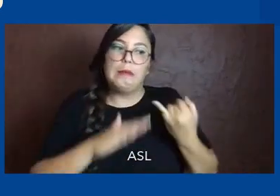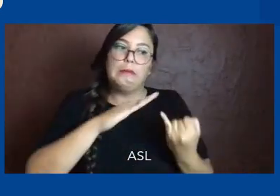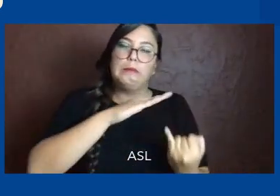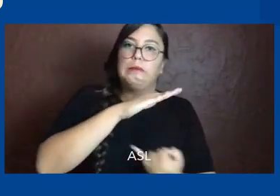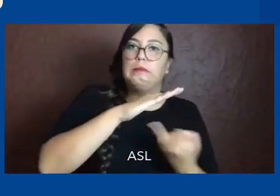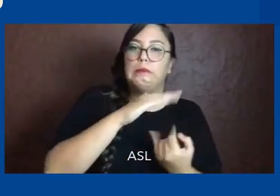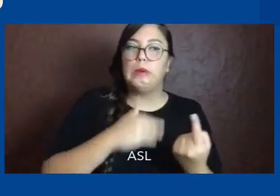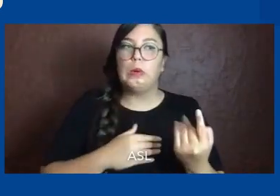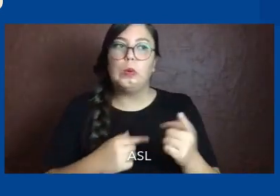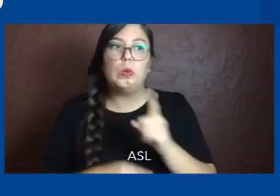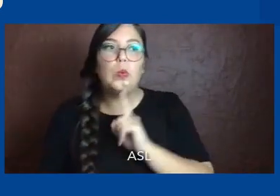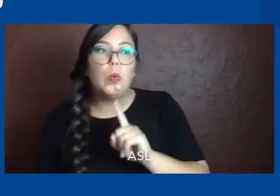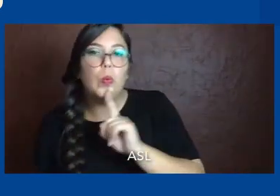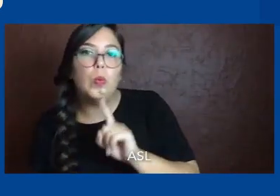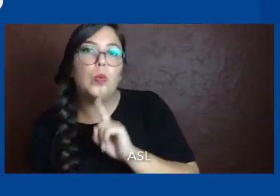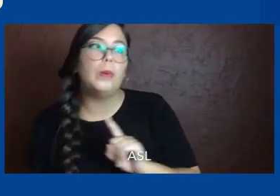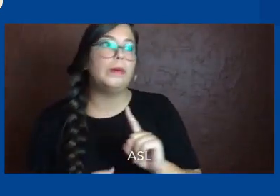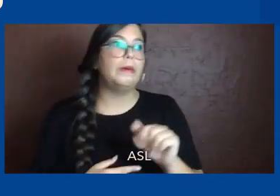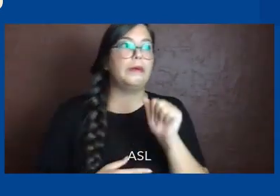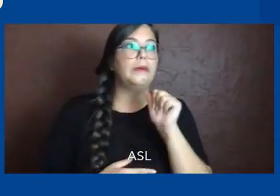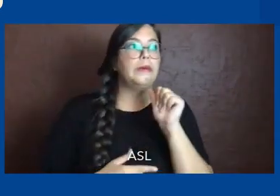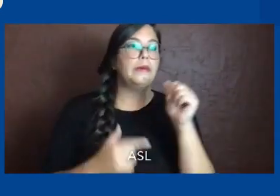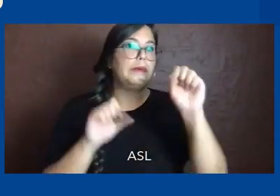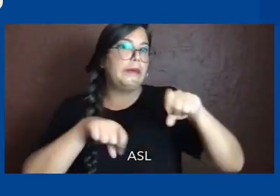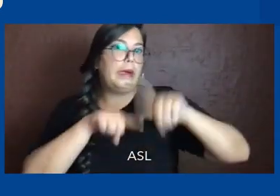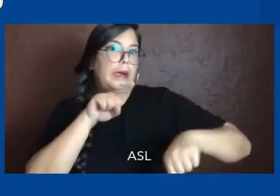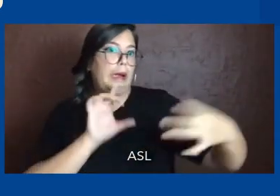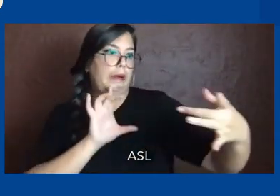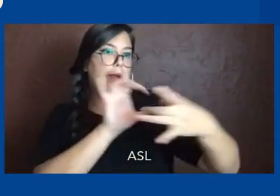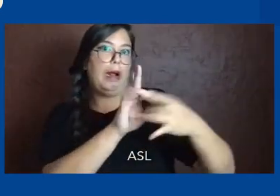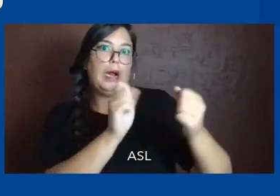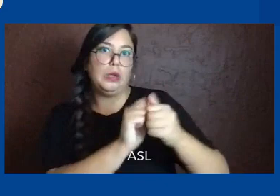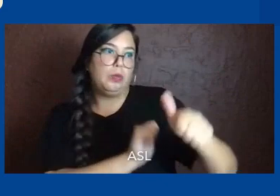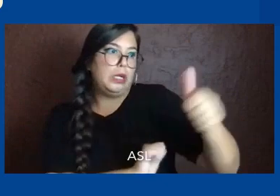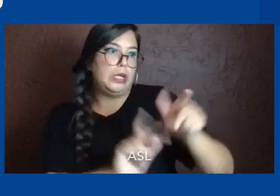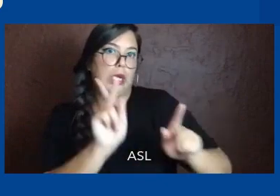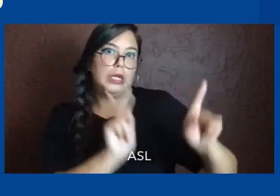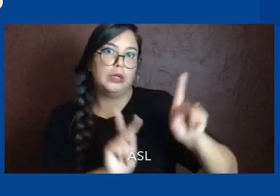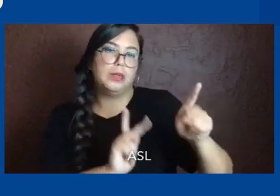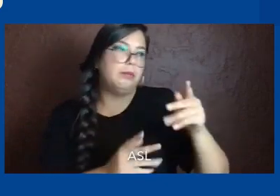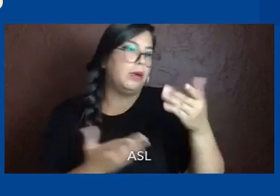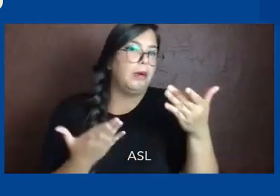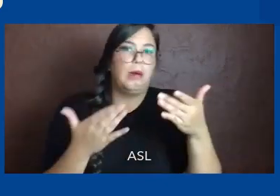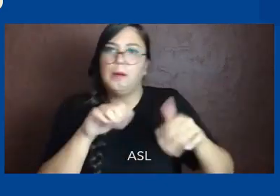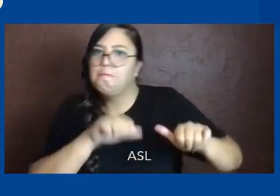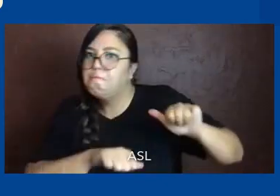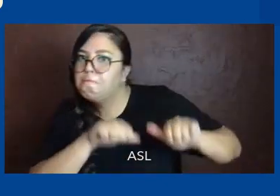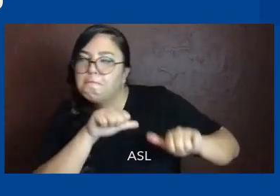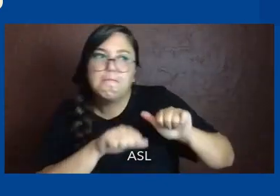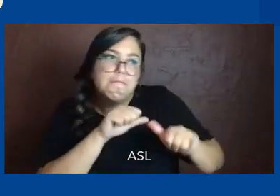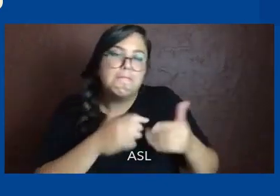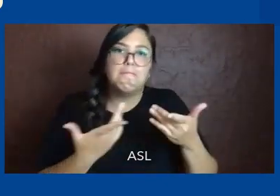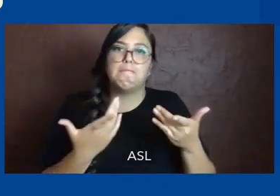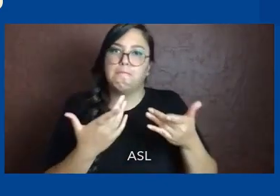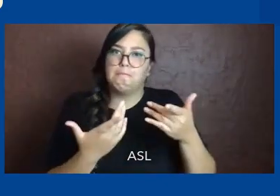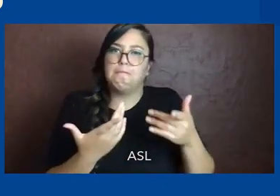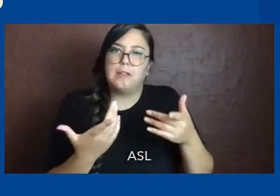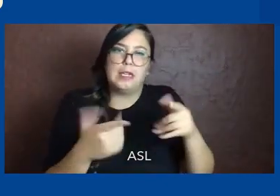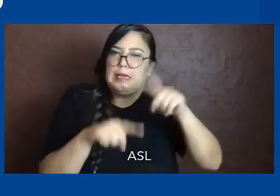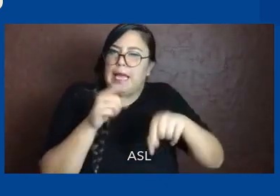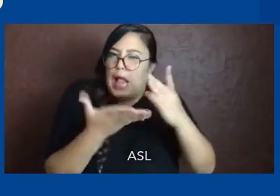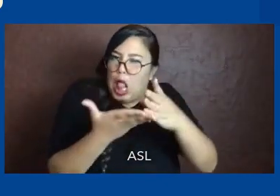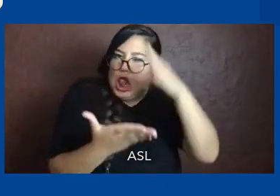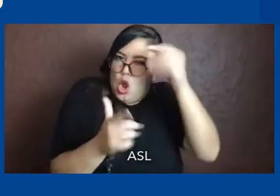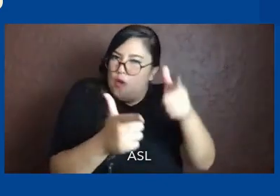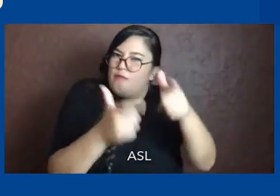having an outlet for what I know could be like getting much more momentum and learning faster, all the things that